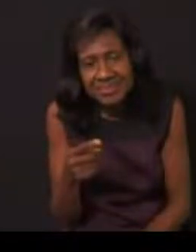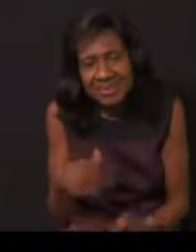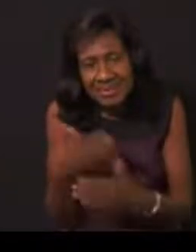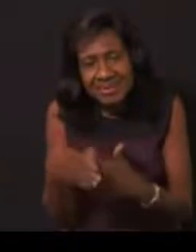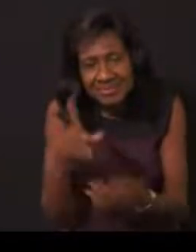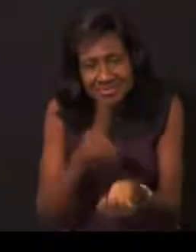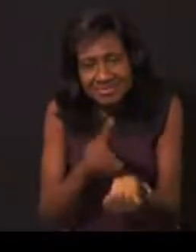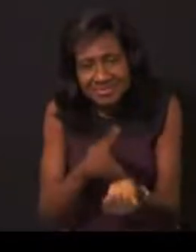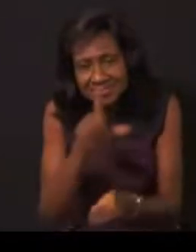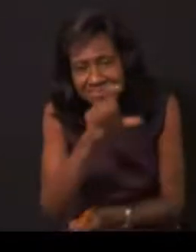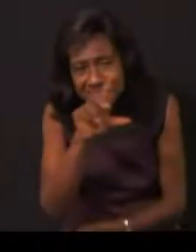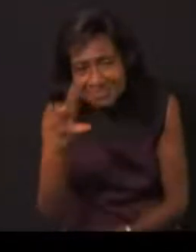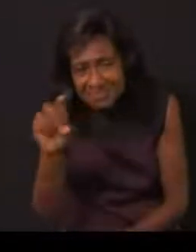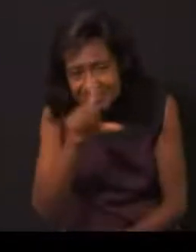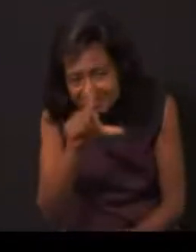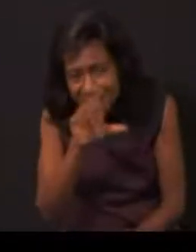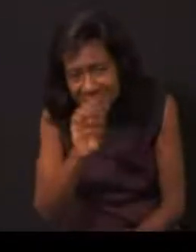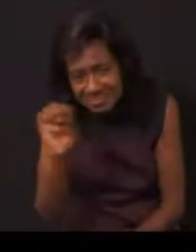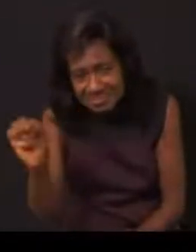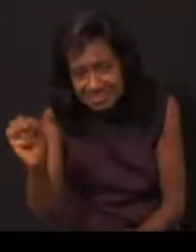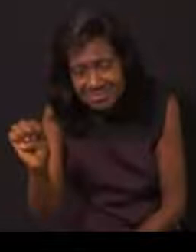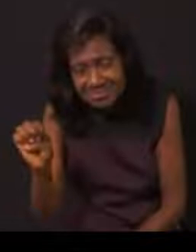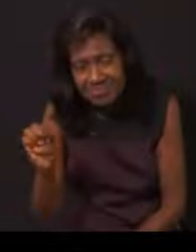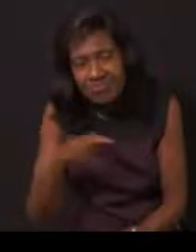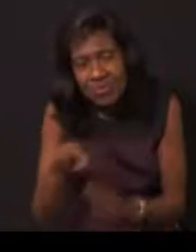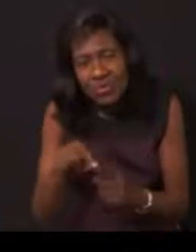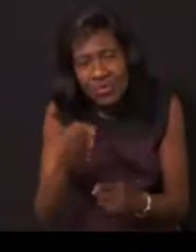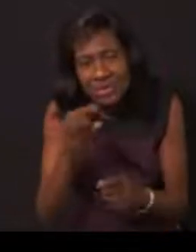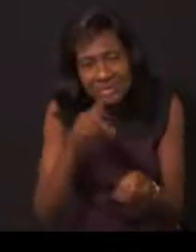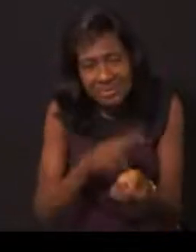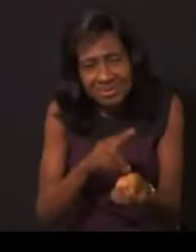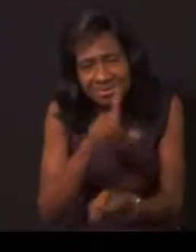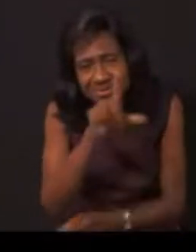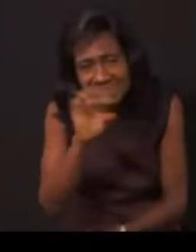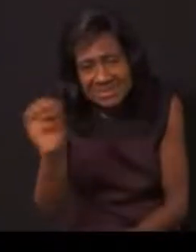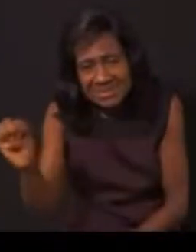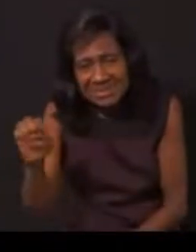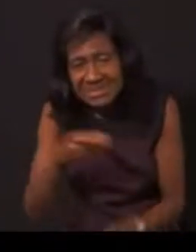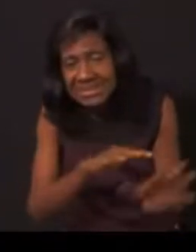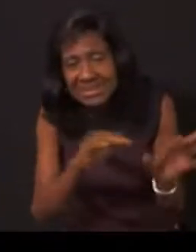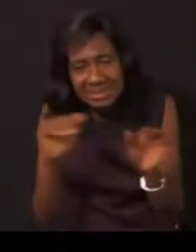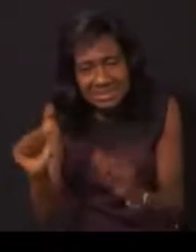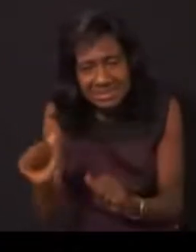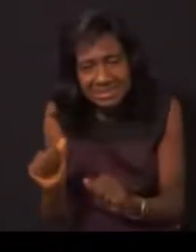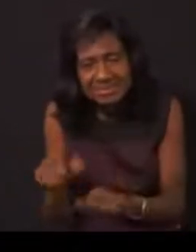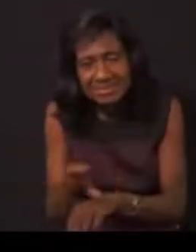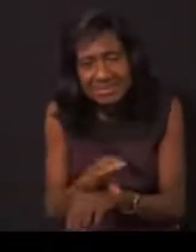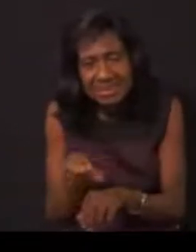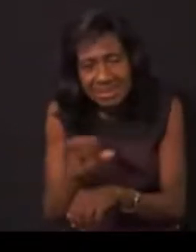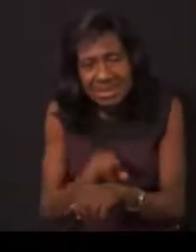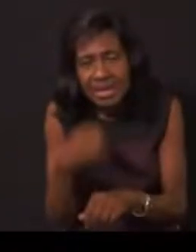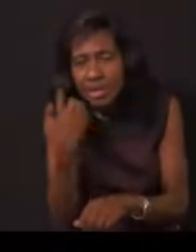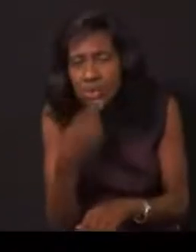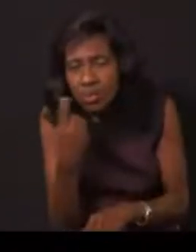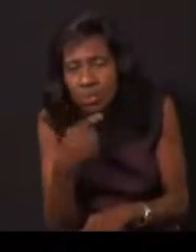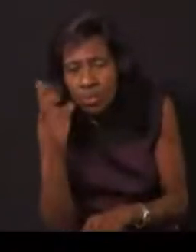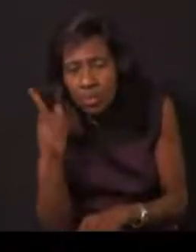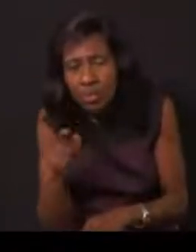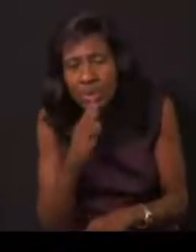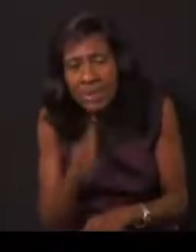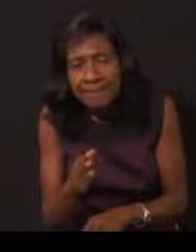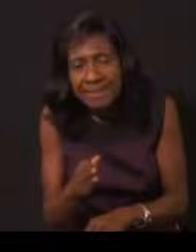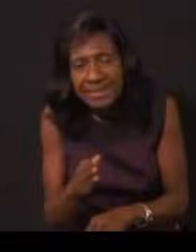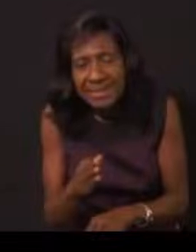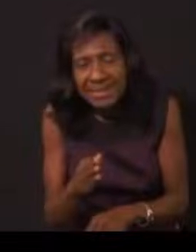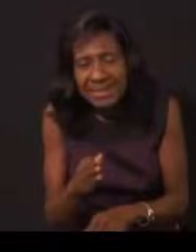at the appropriate time, we will be making that announcement. So this question, thank you very much, Minister. This question I think is